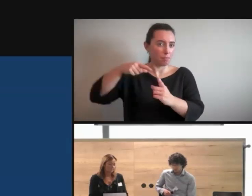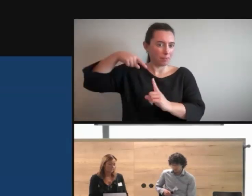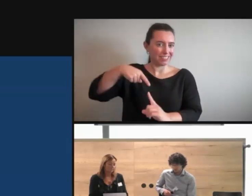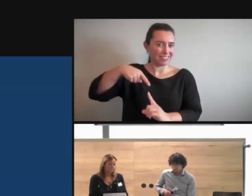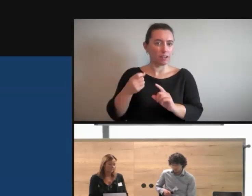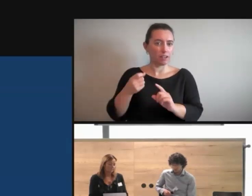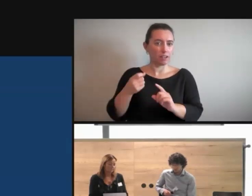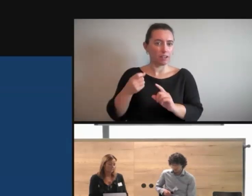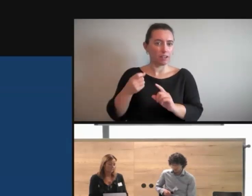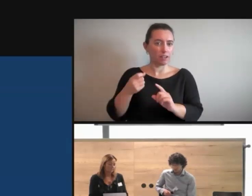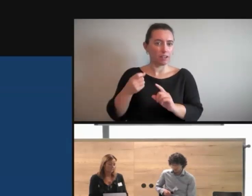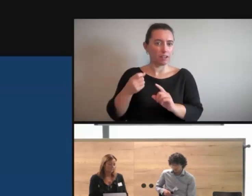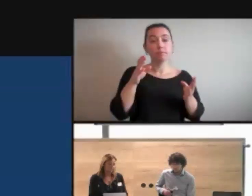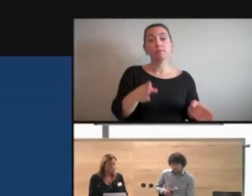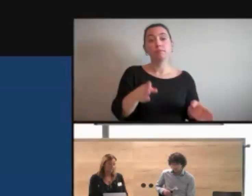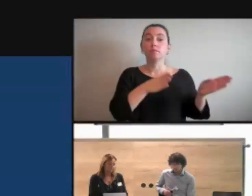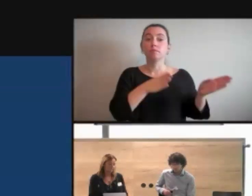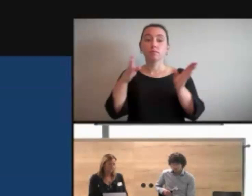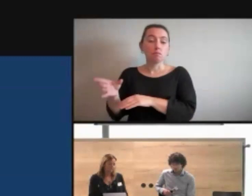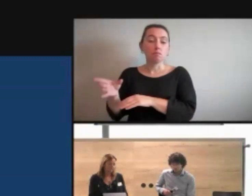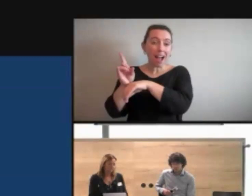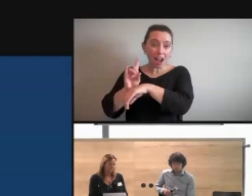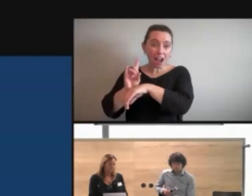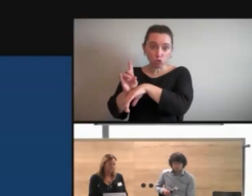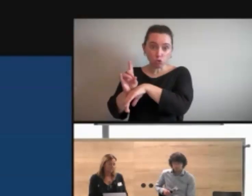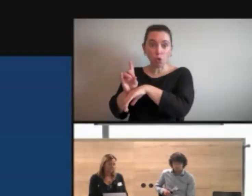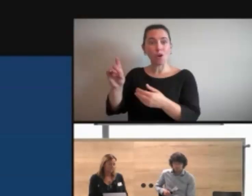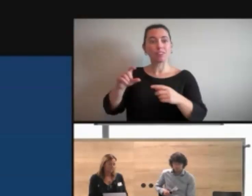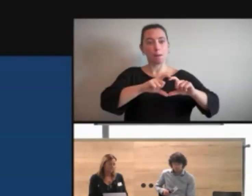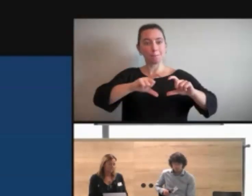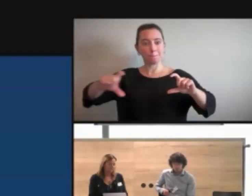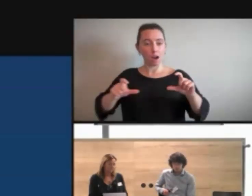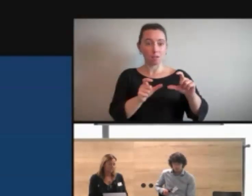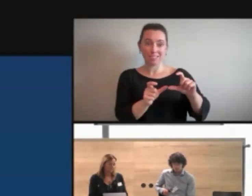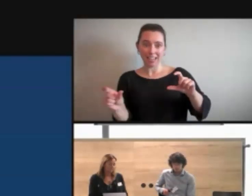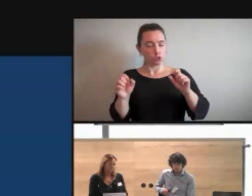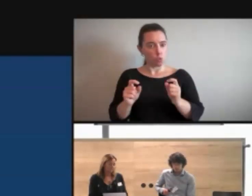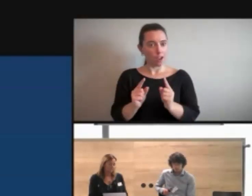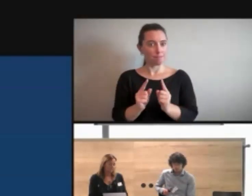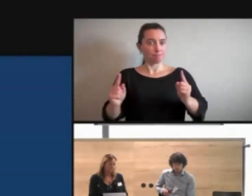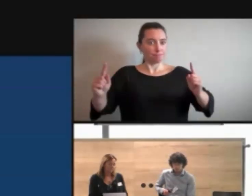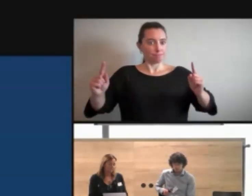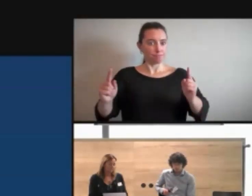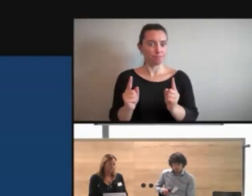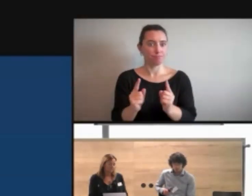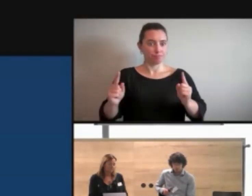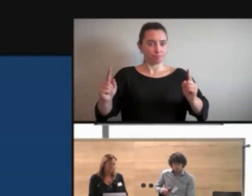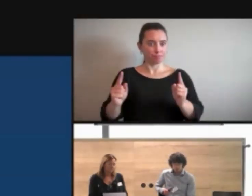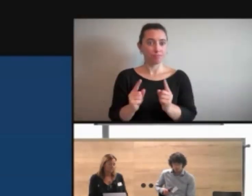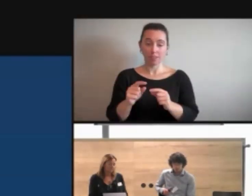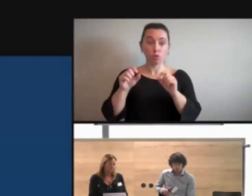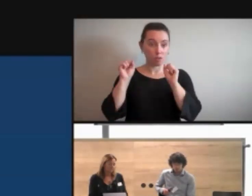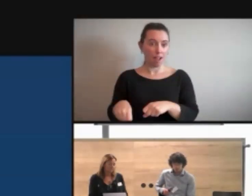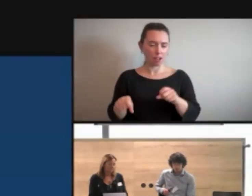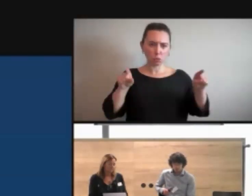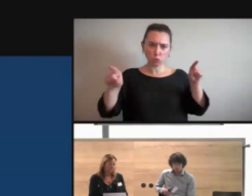at Android, however, text labels in the bottom navigation bar do resize with increasing font size settings. So we've got two different